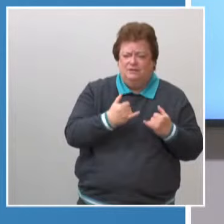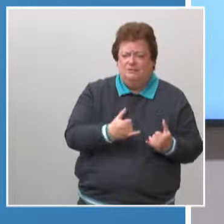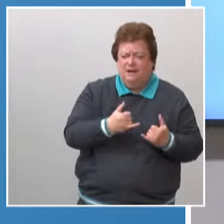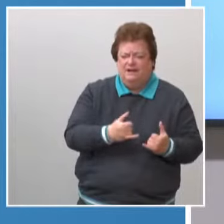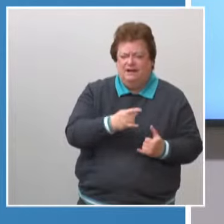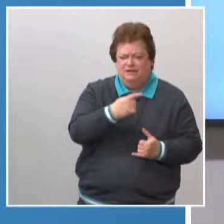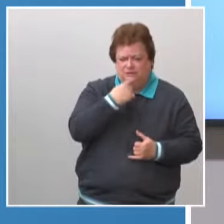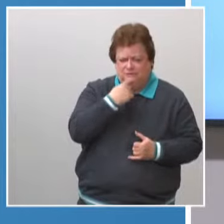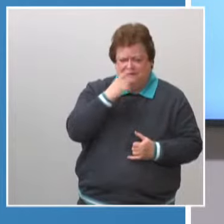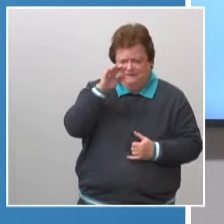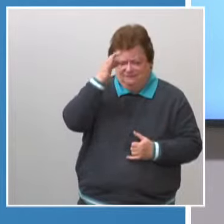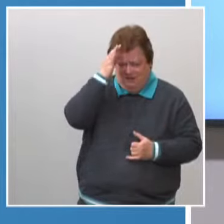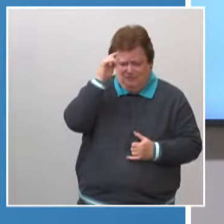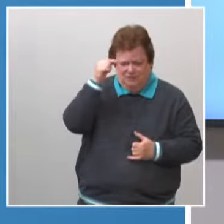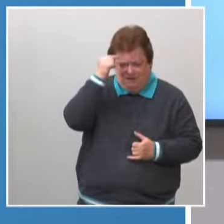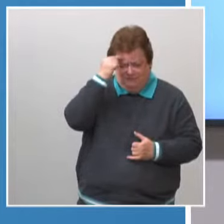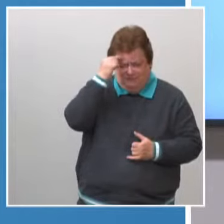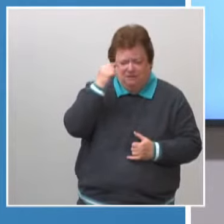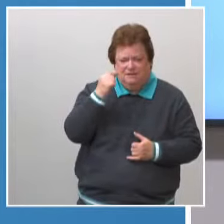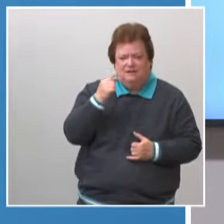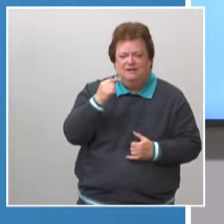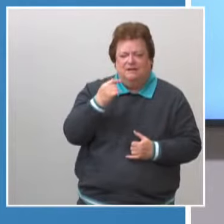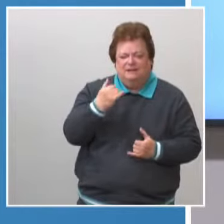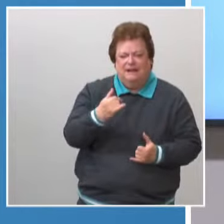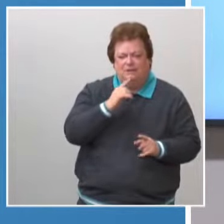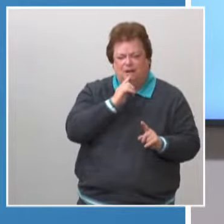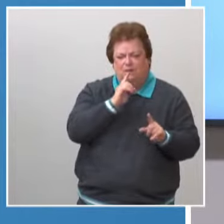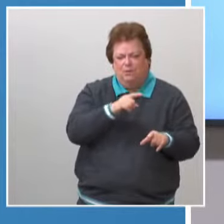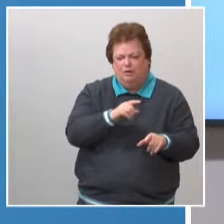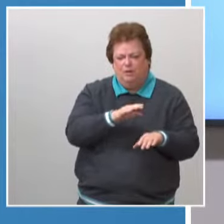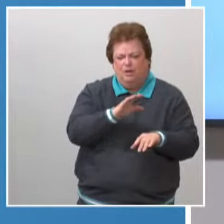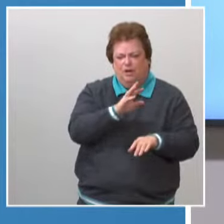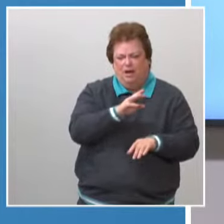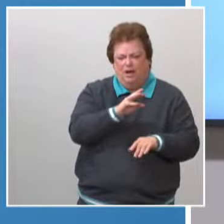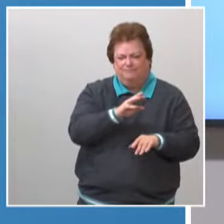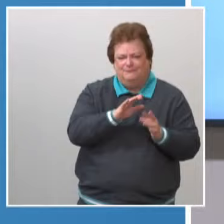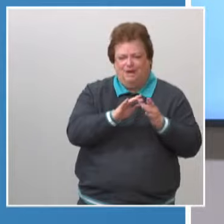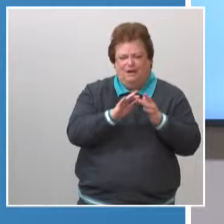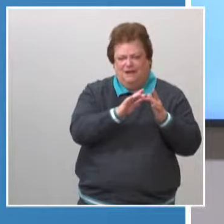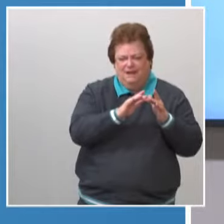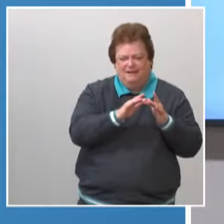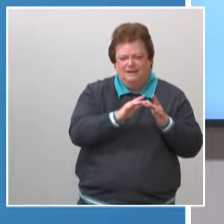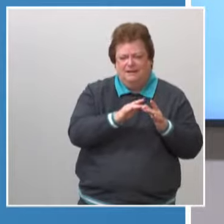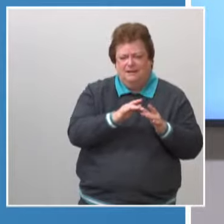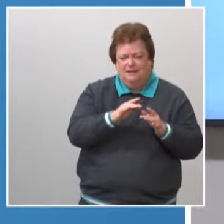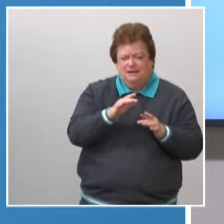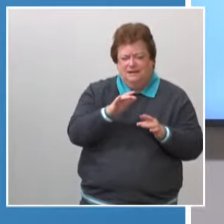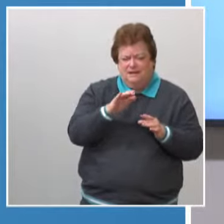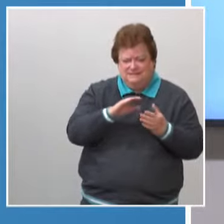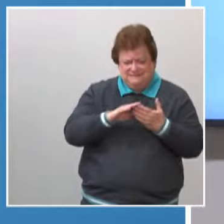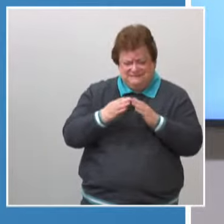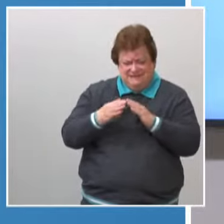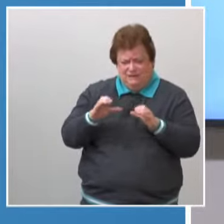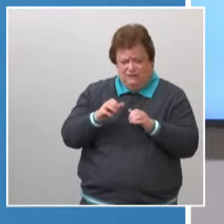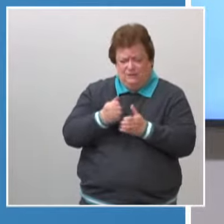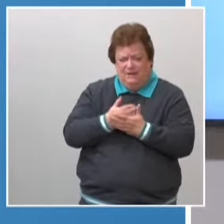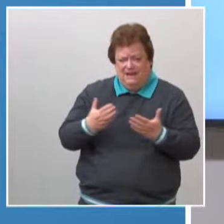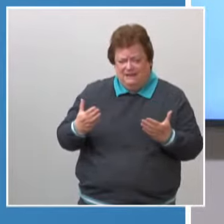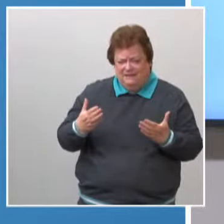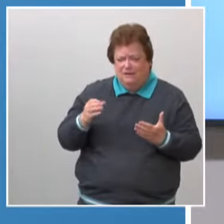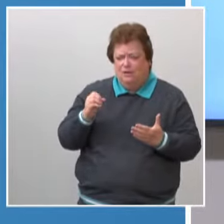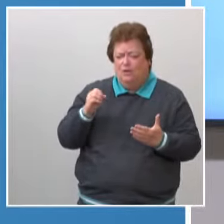federal government's obviously now you can order them. That's going to take some time though. Is the city doing anything,